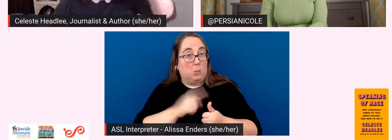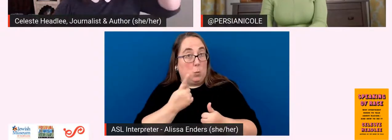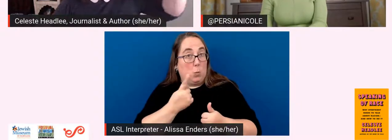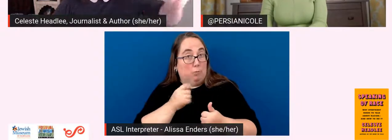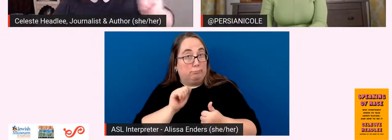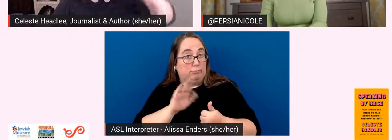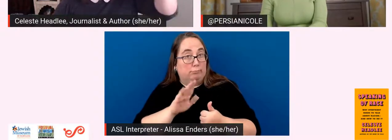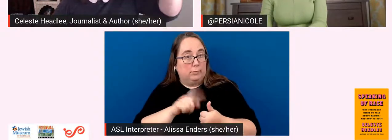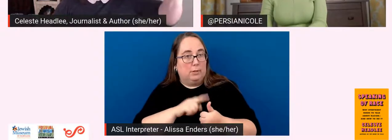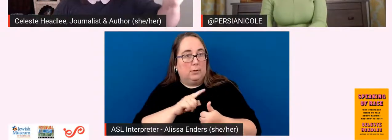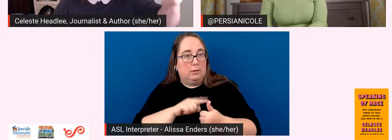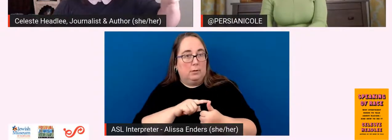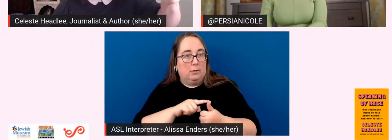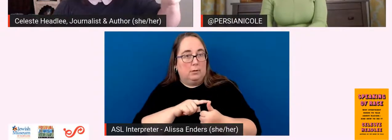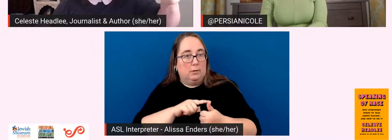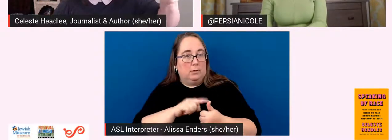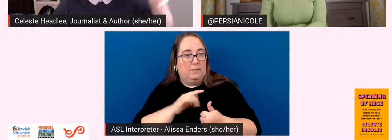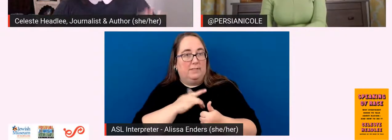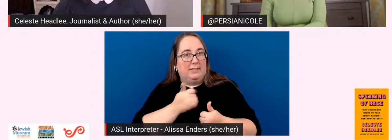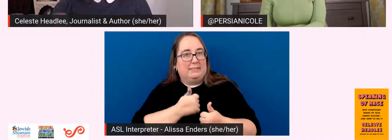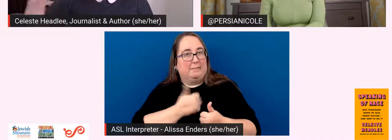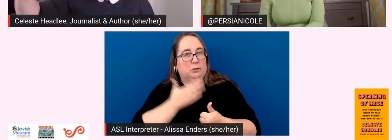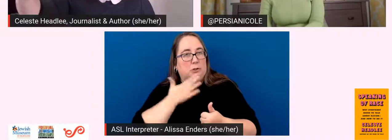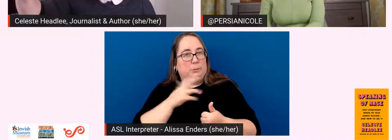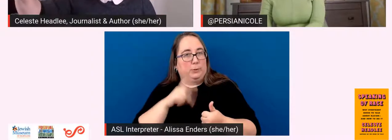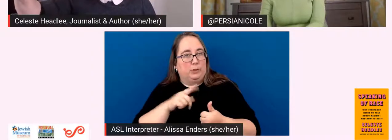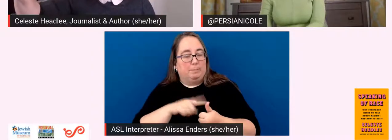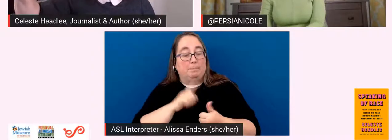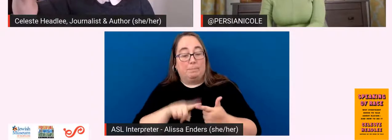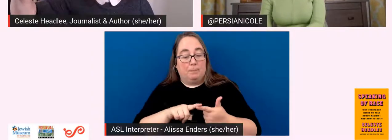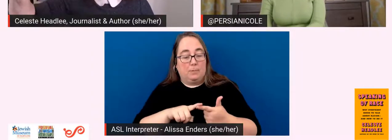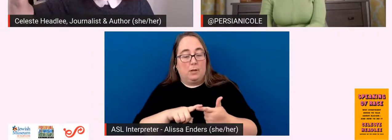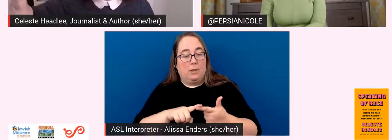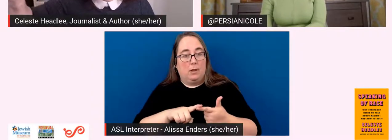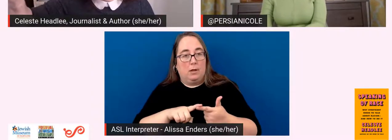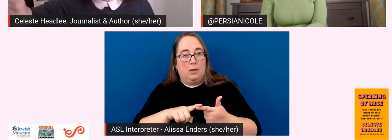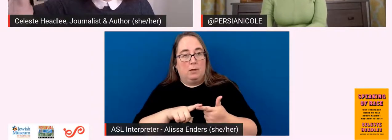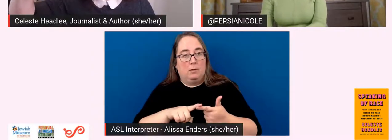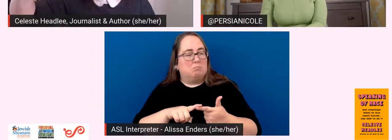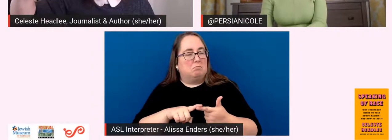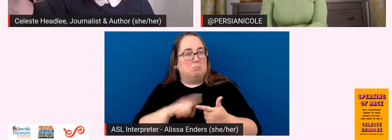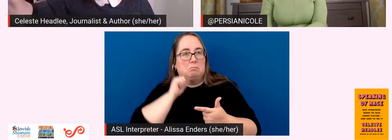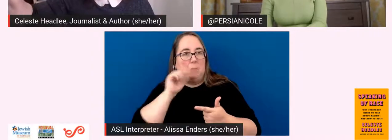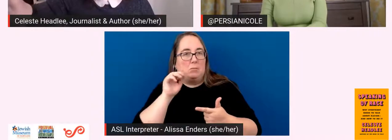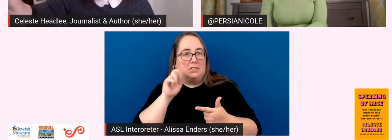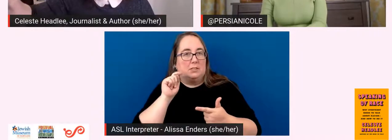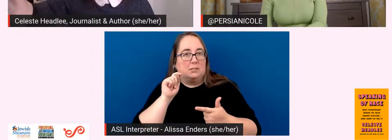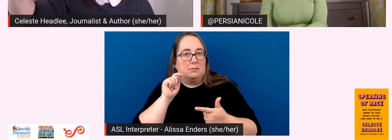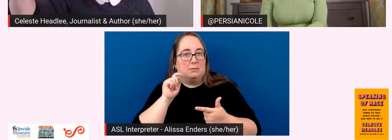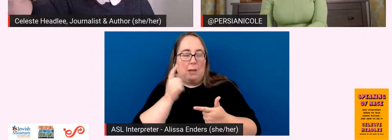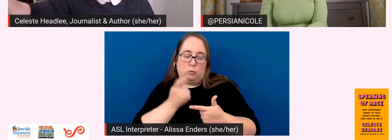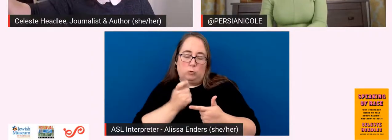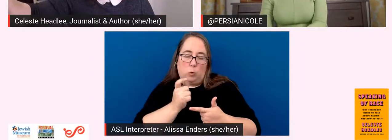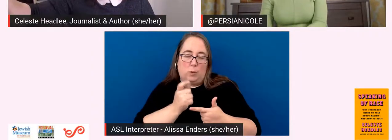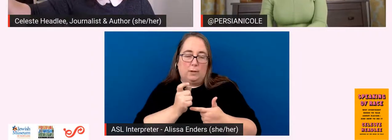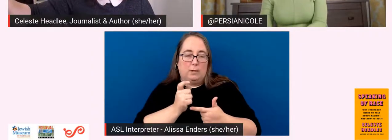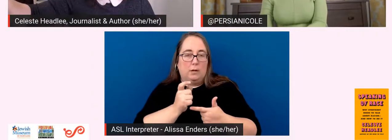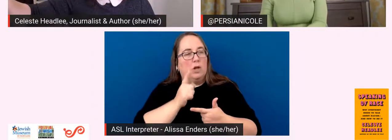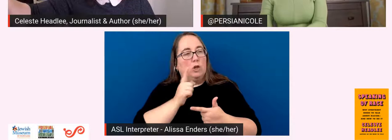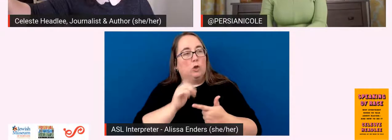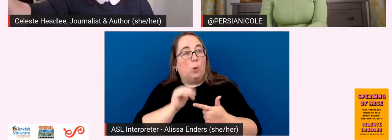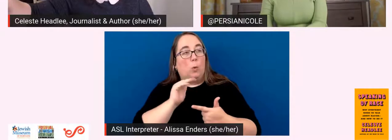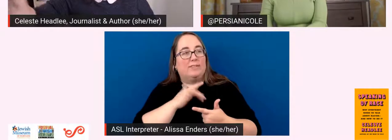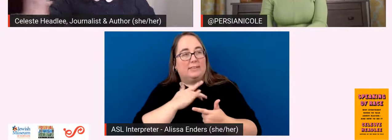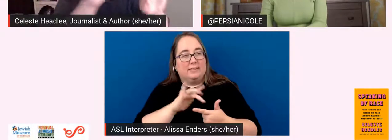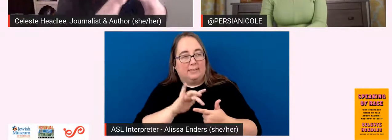to reestablish your sense of yourself as a good person. Mm-hmm. The other way is to say, that wasn't racist. I was just joking. You're overly